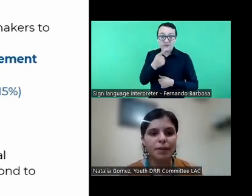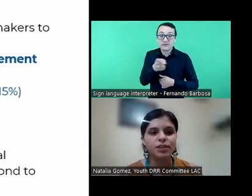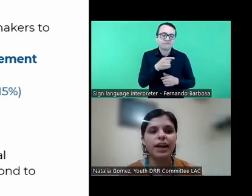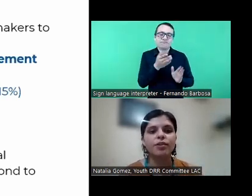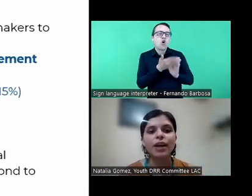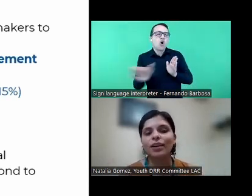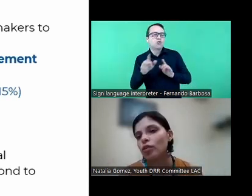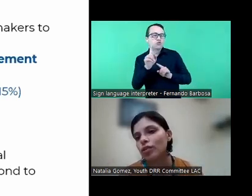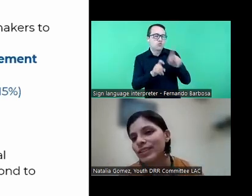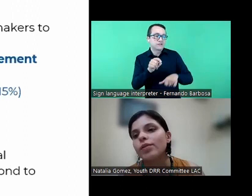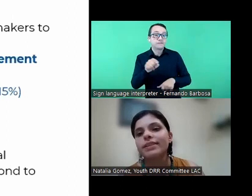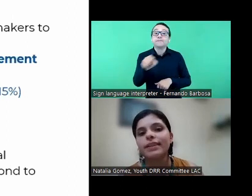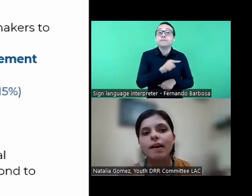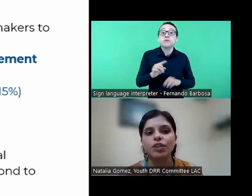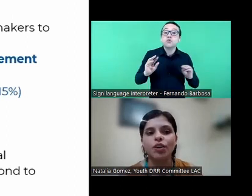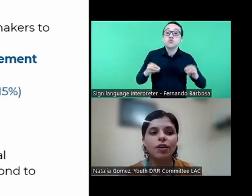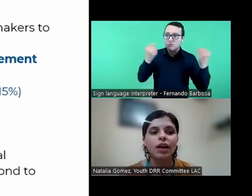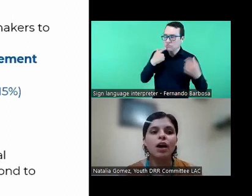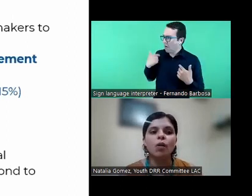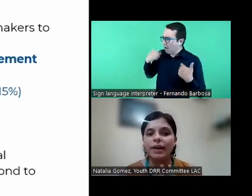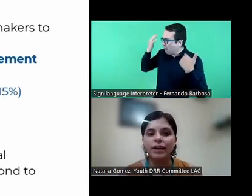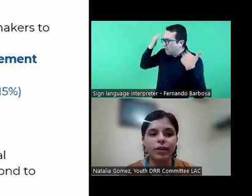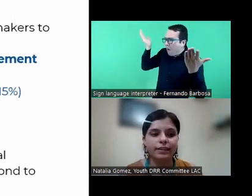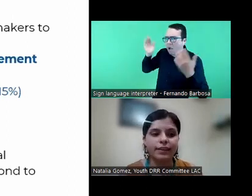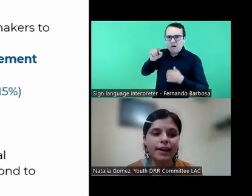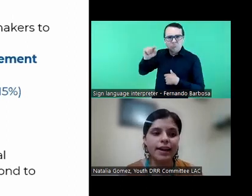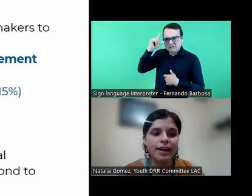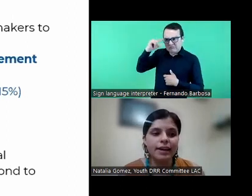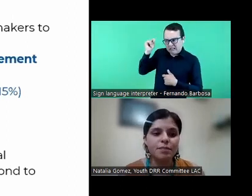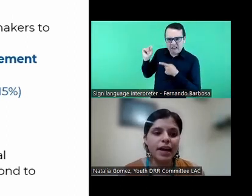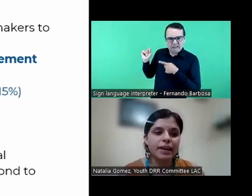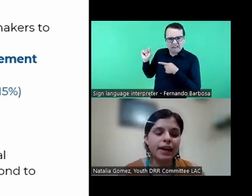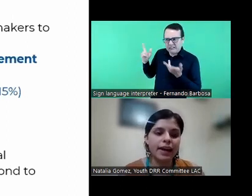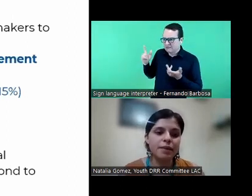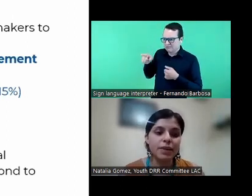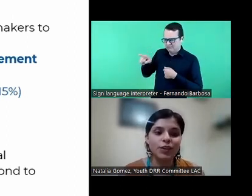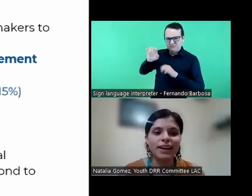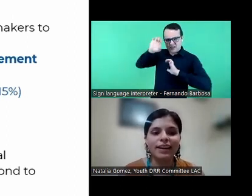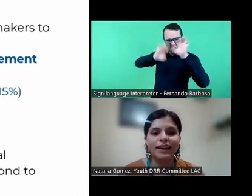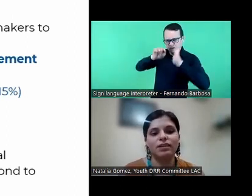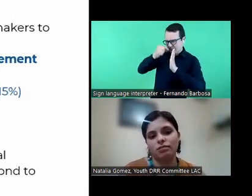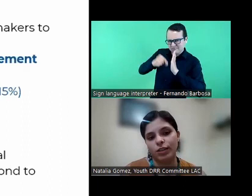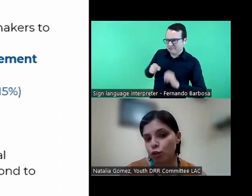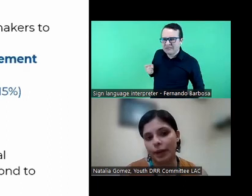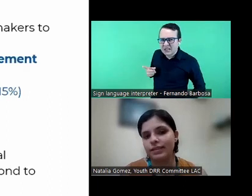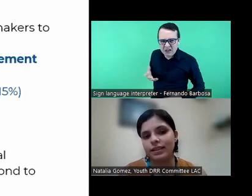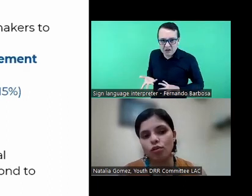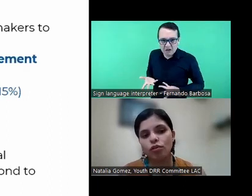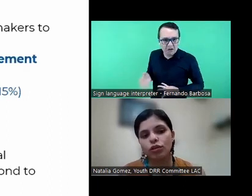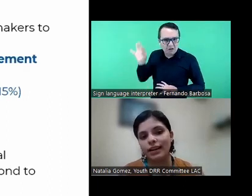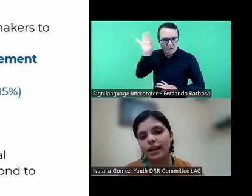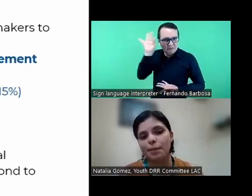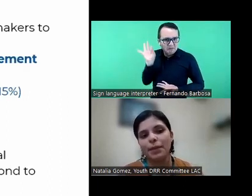youngsters in a different survey, they mentioned that they do not know about this assessment or the